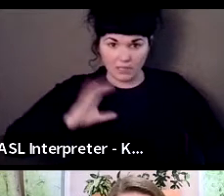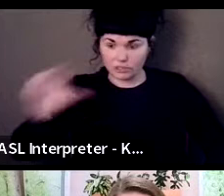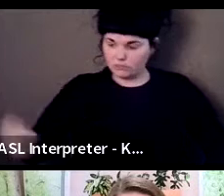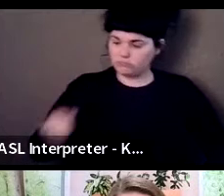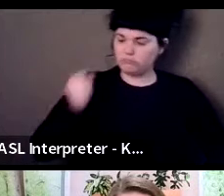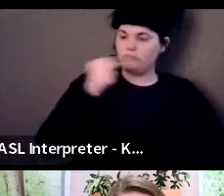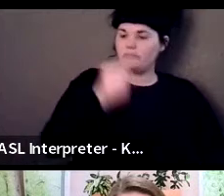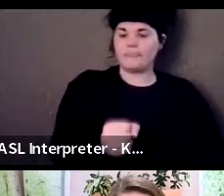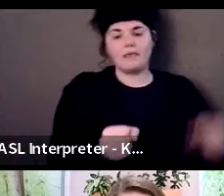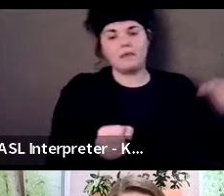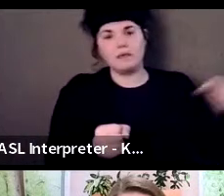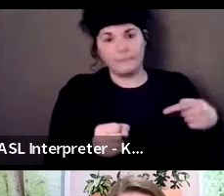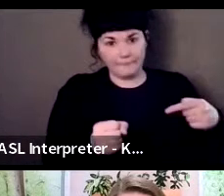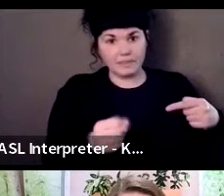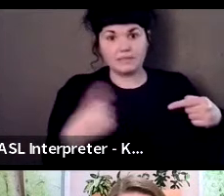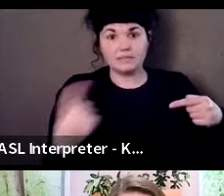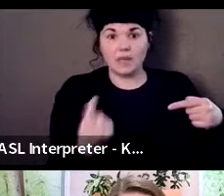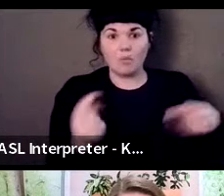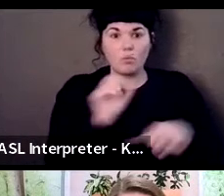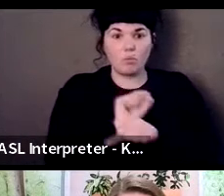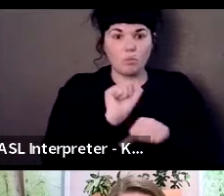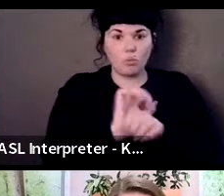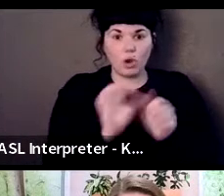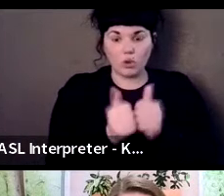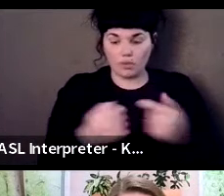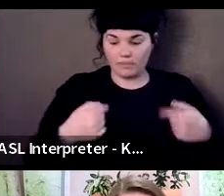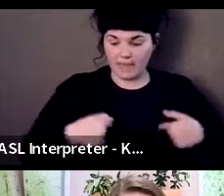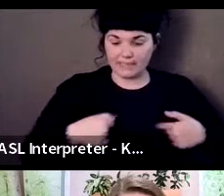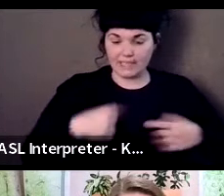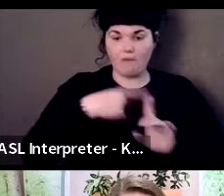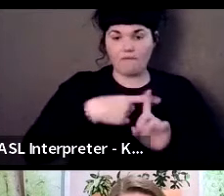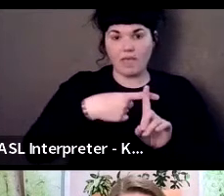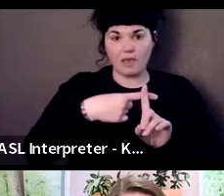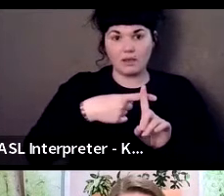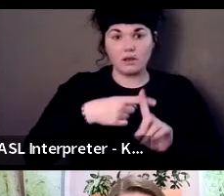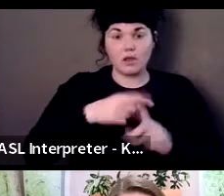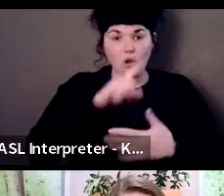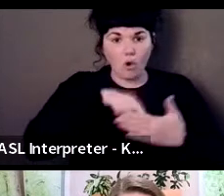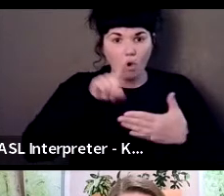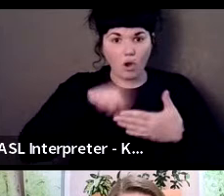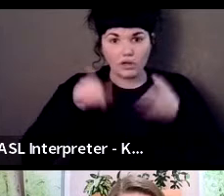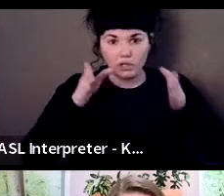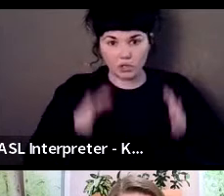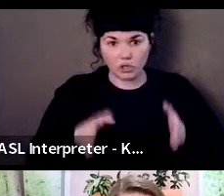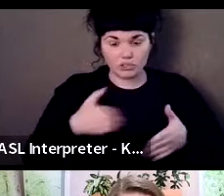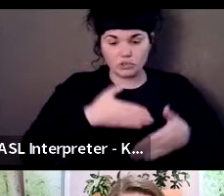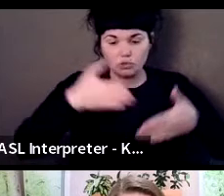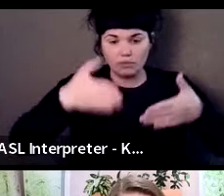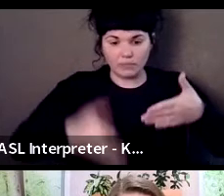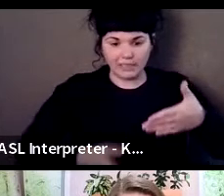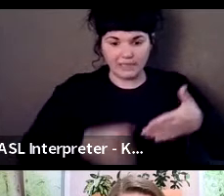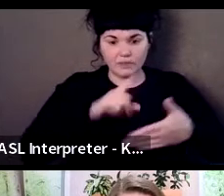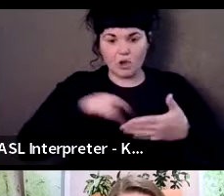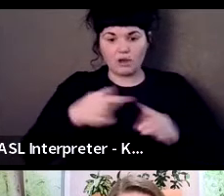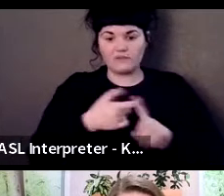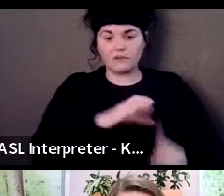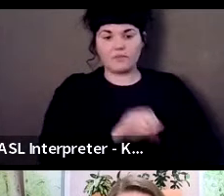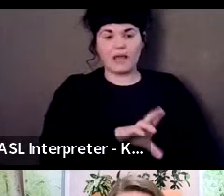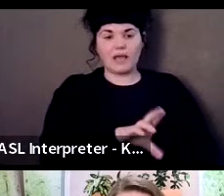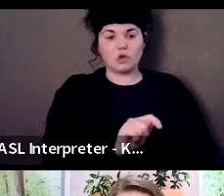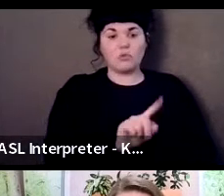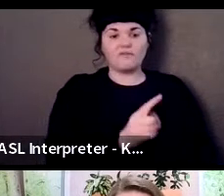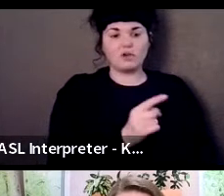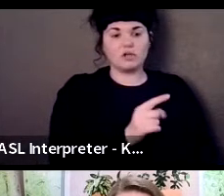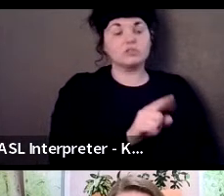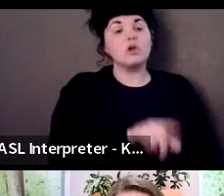to work with myself and the auditors to complete the audit from October 1st, 2020